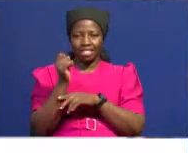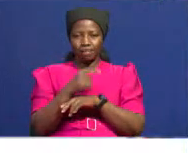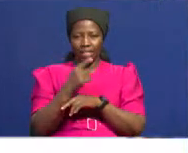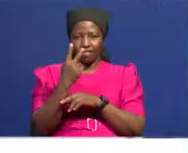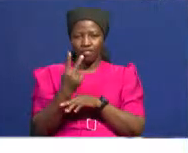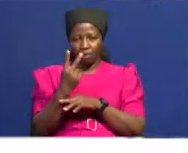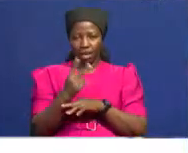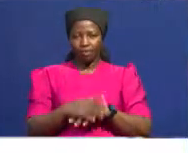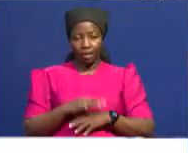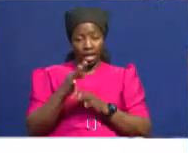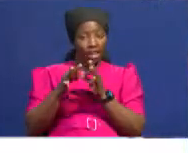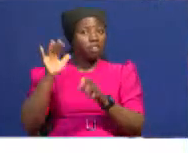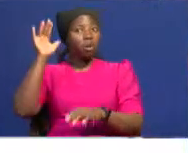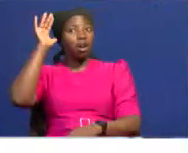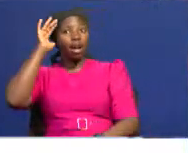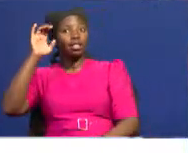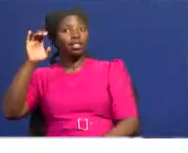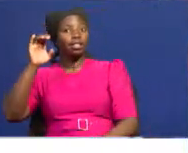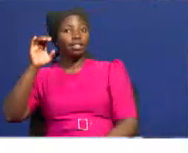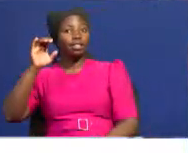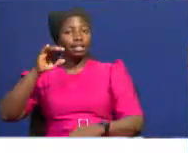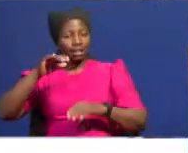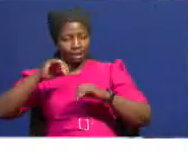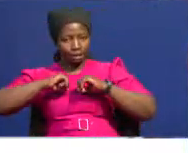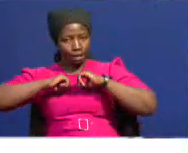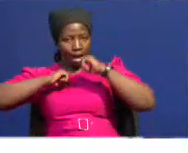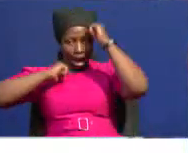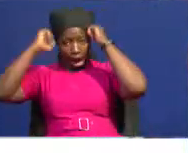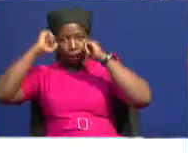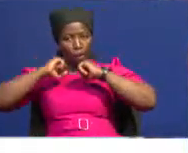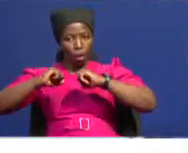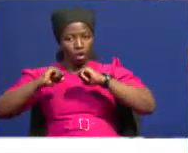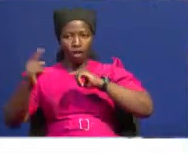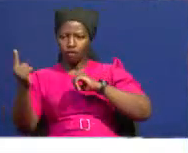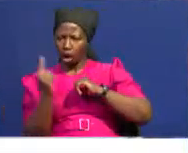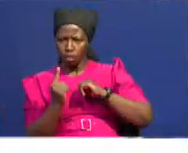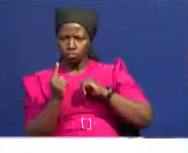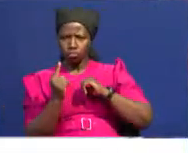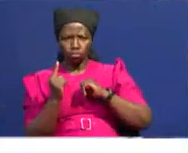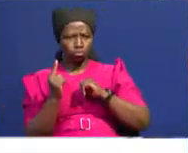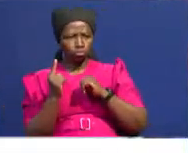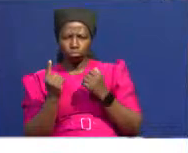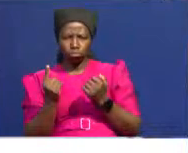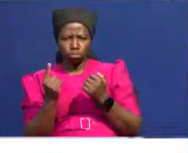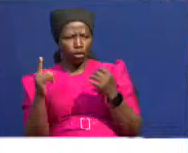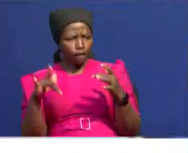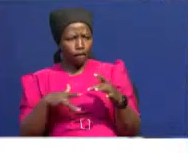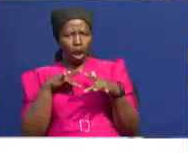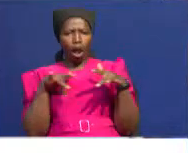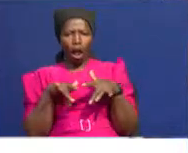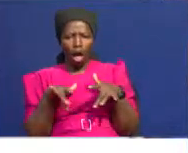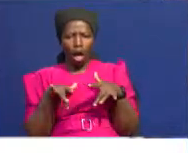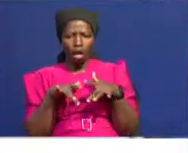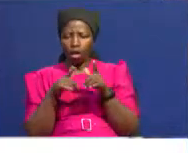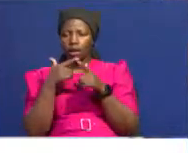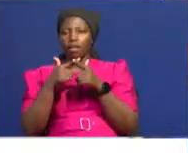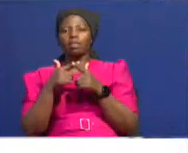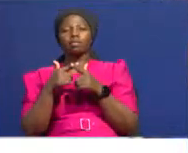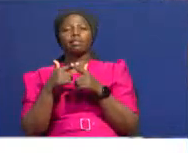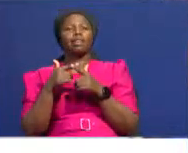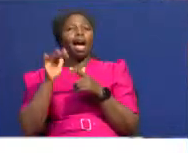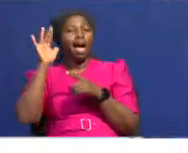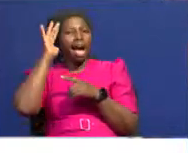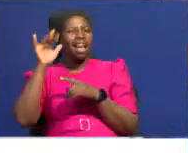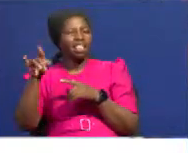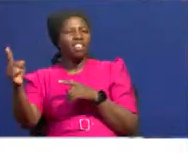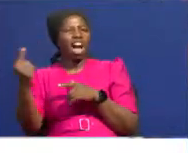notice, you sort of panic. And I stopped the meeting. I said, "Let the general come in." And I said, "General, what